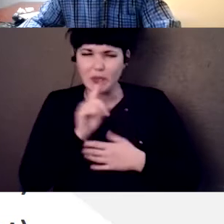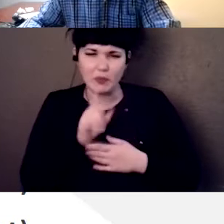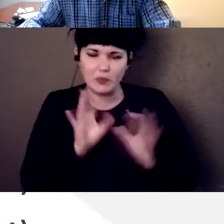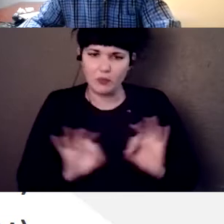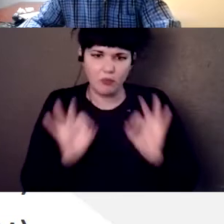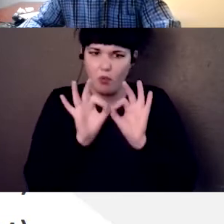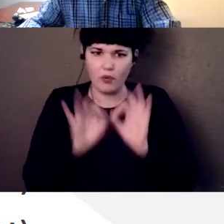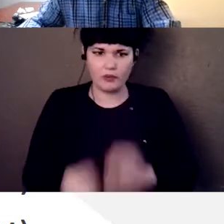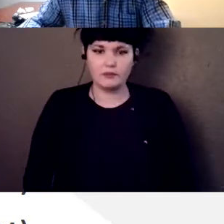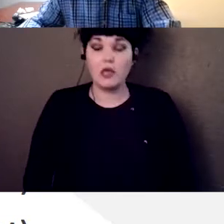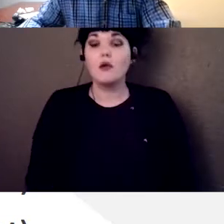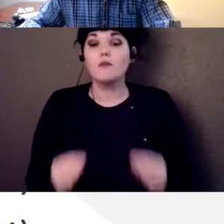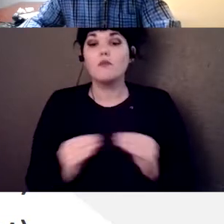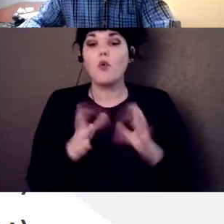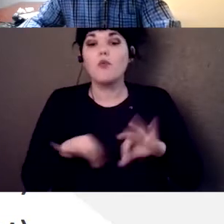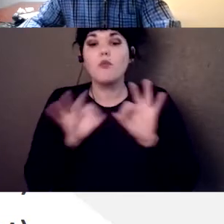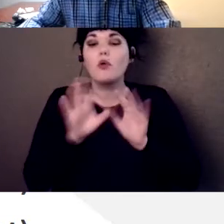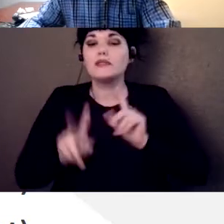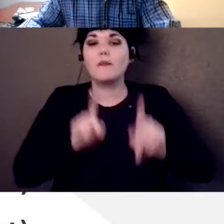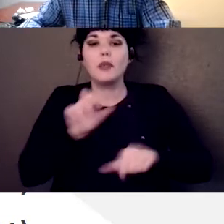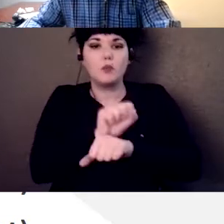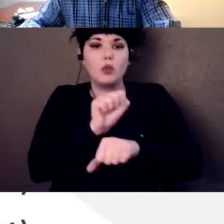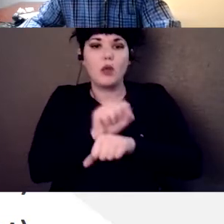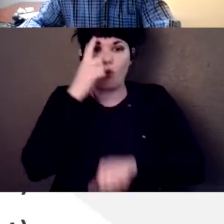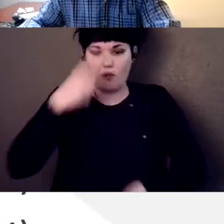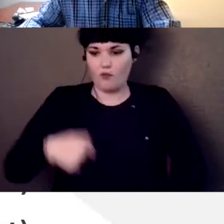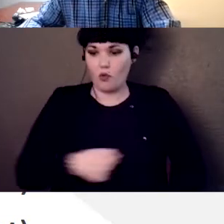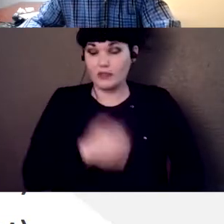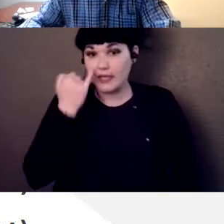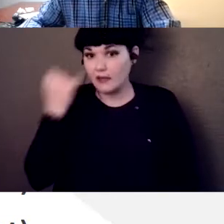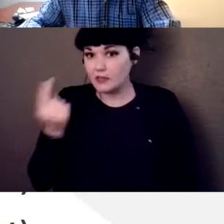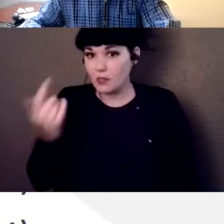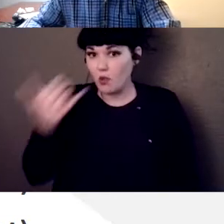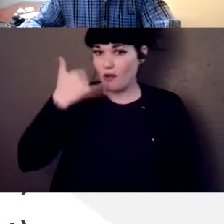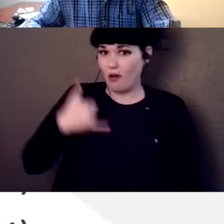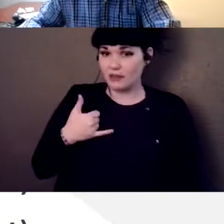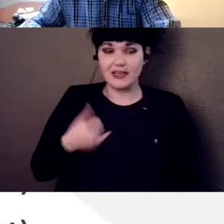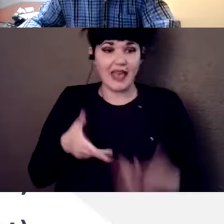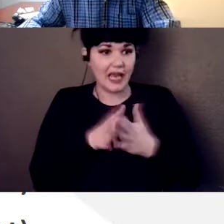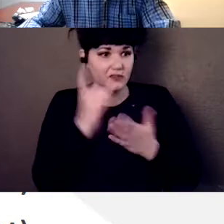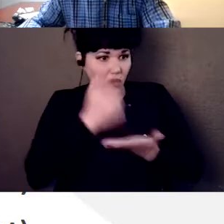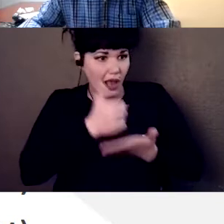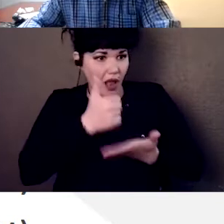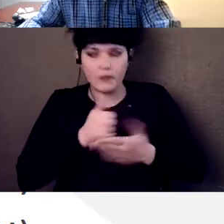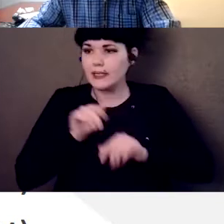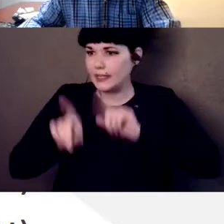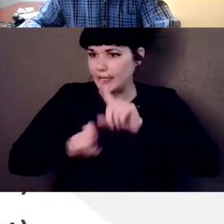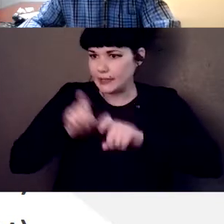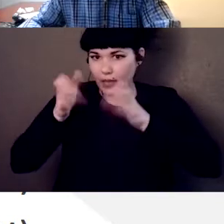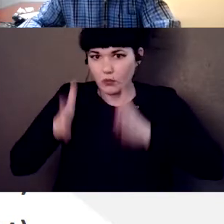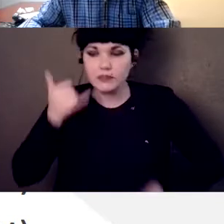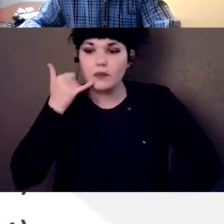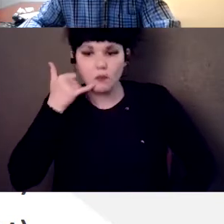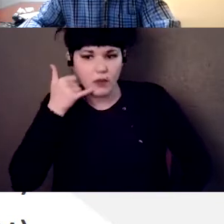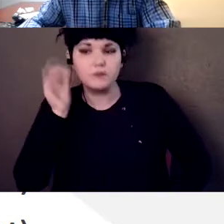at DRNY. When someone calls us for help, our intake specialists are going to hear what the issues are that they're facing